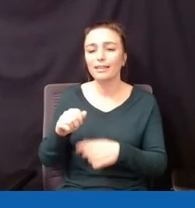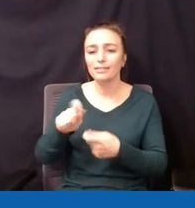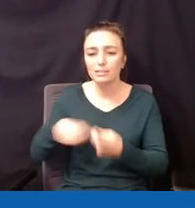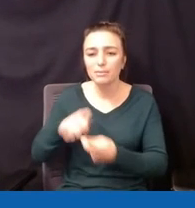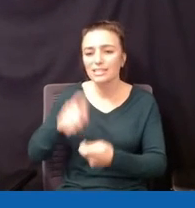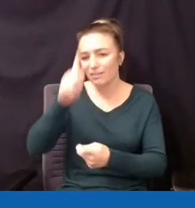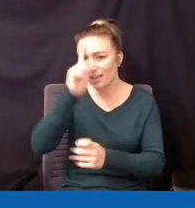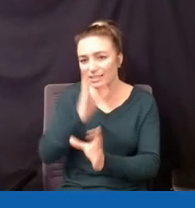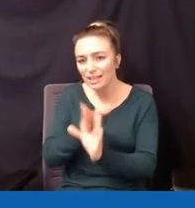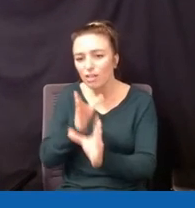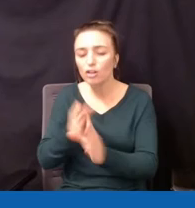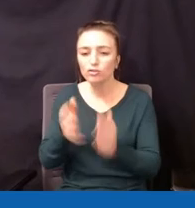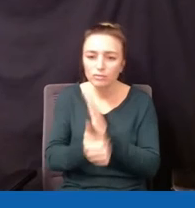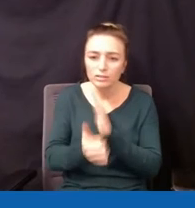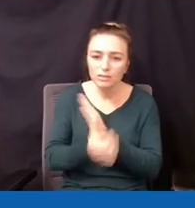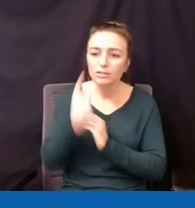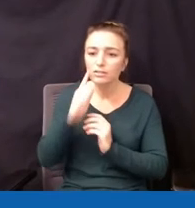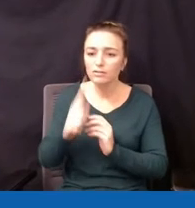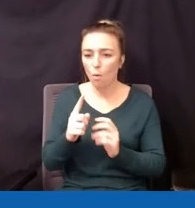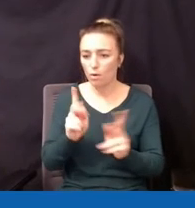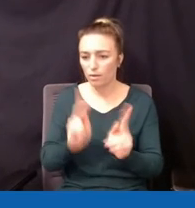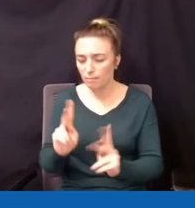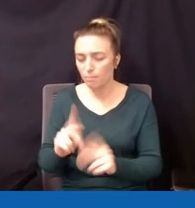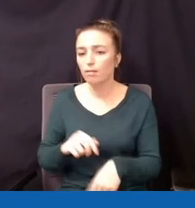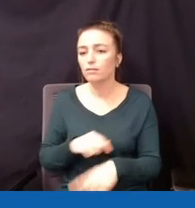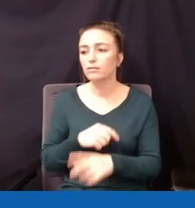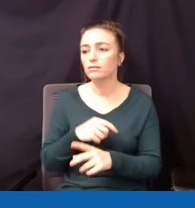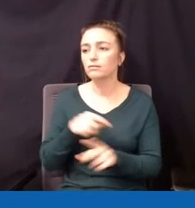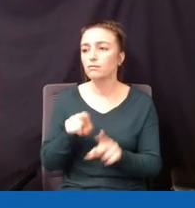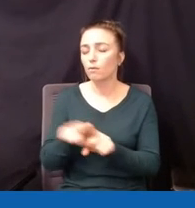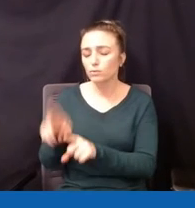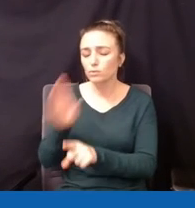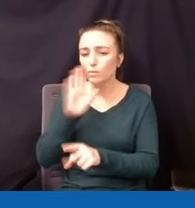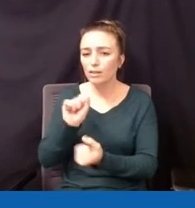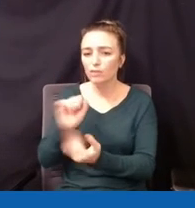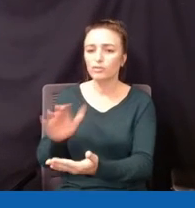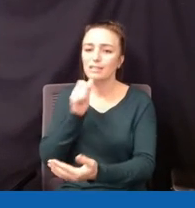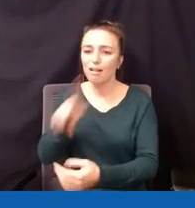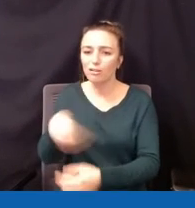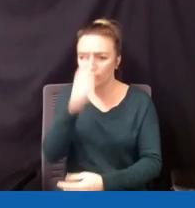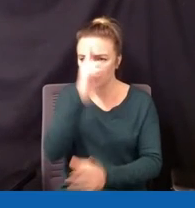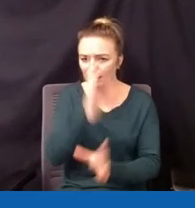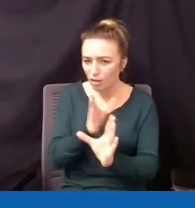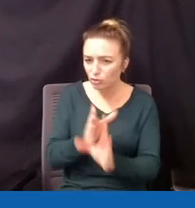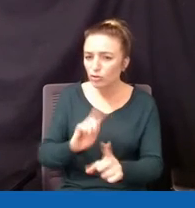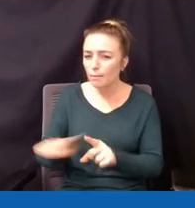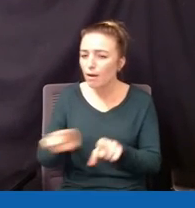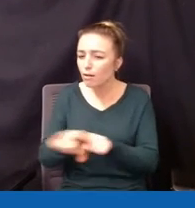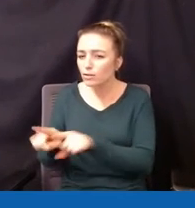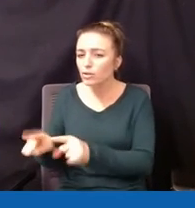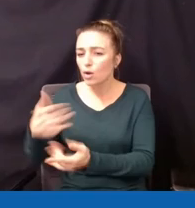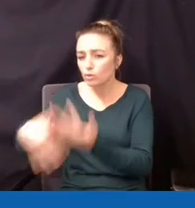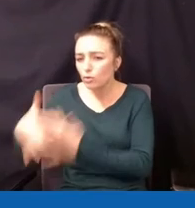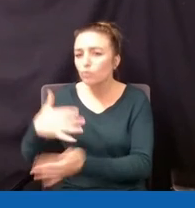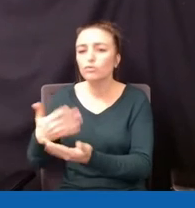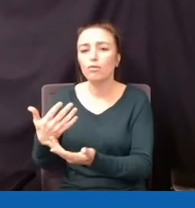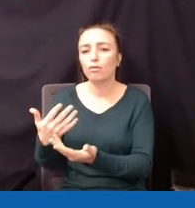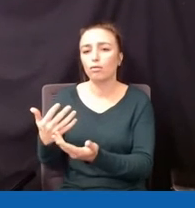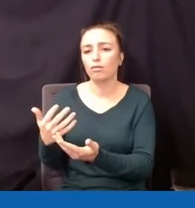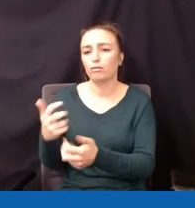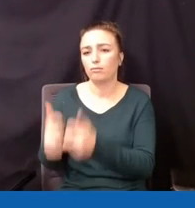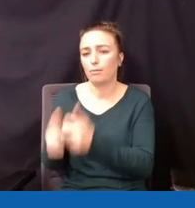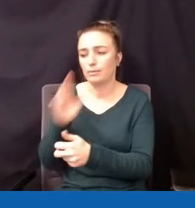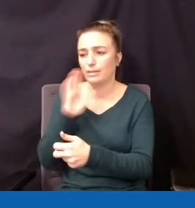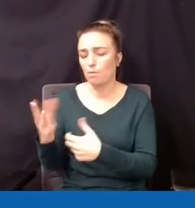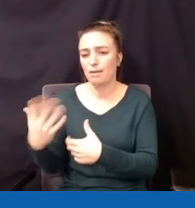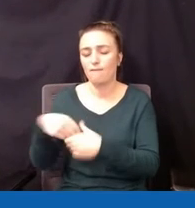often address not just the psychological symptoms, but also the social determinants that we know often accompany mental health problems.